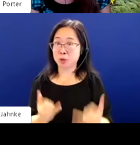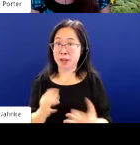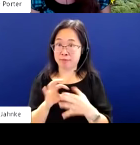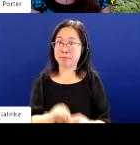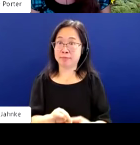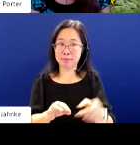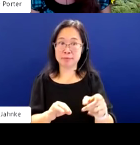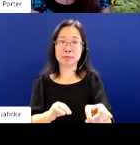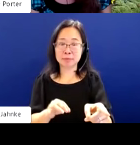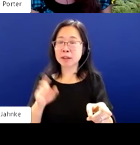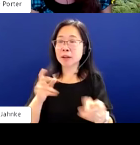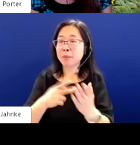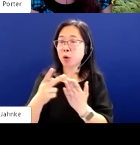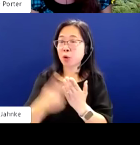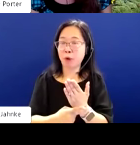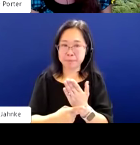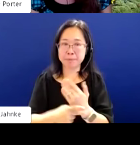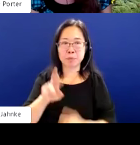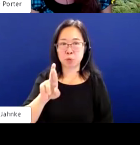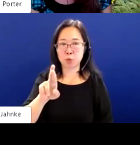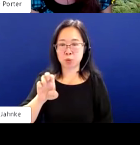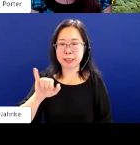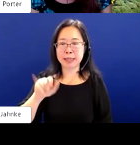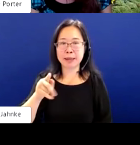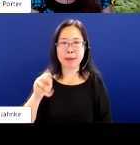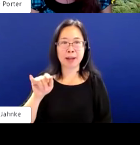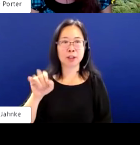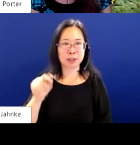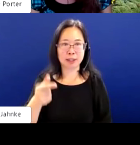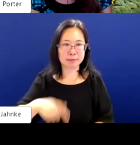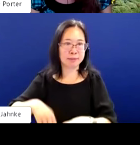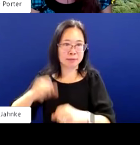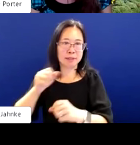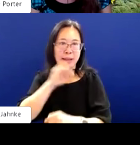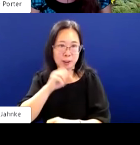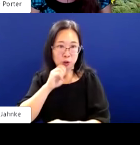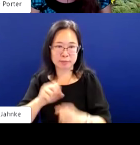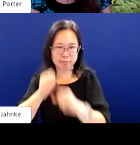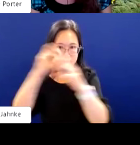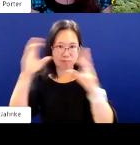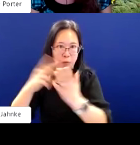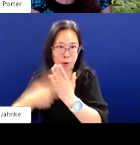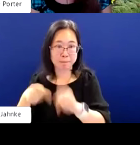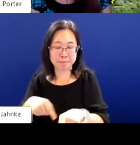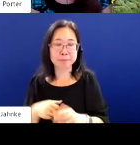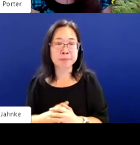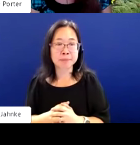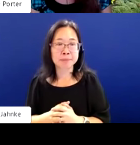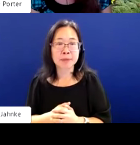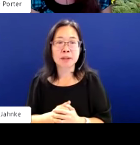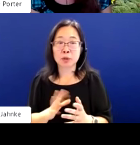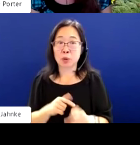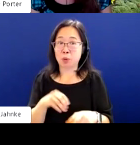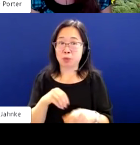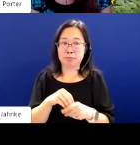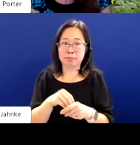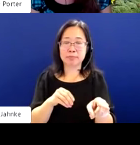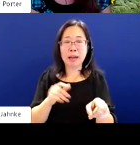Aging program. So one of the main things about it was to try and reduce internalized